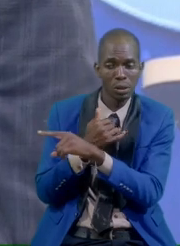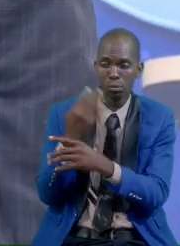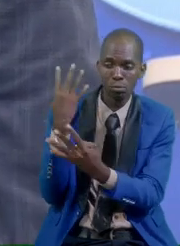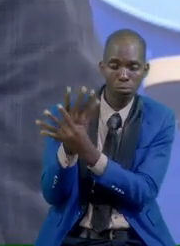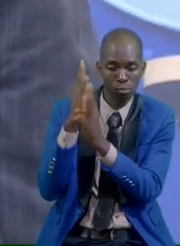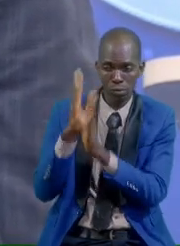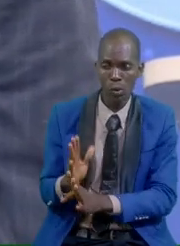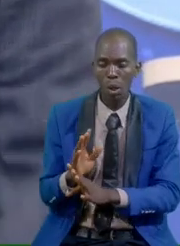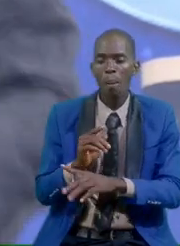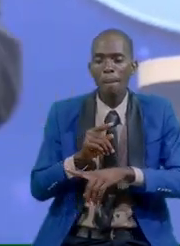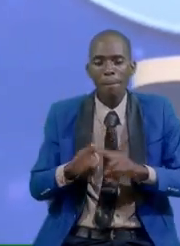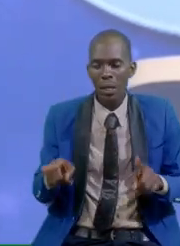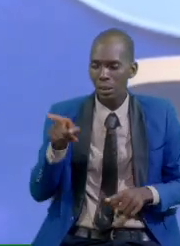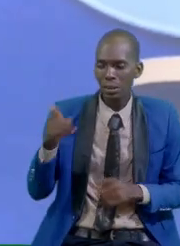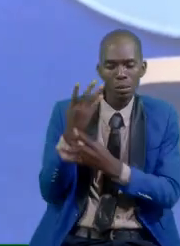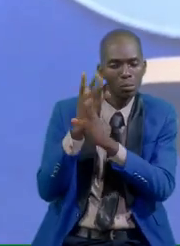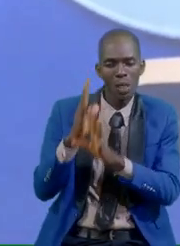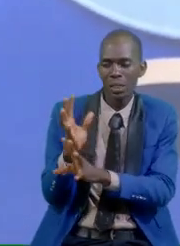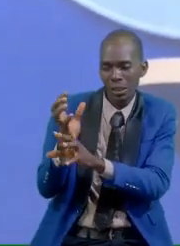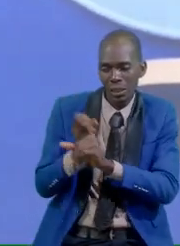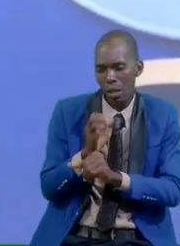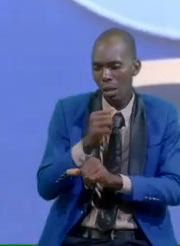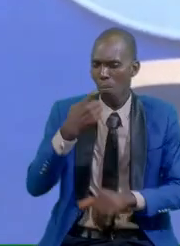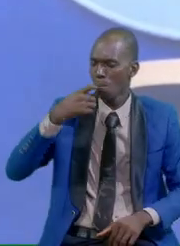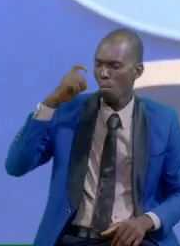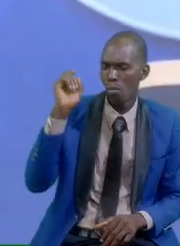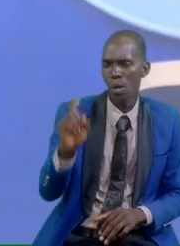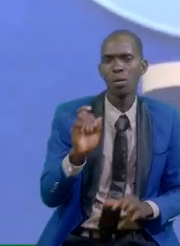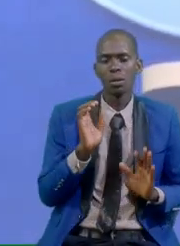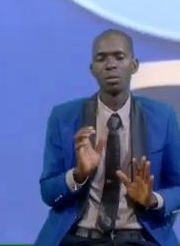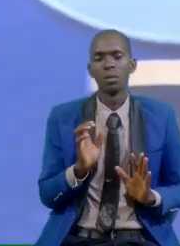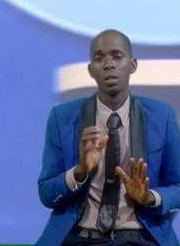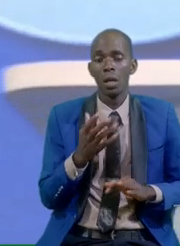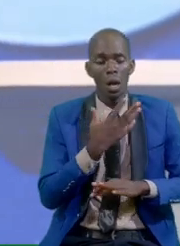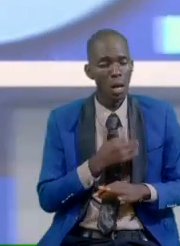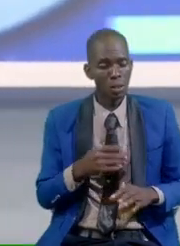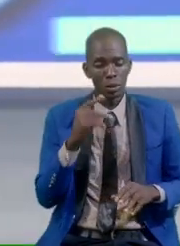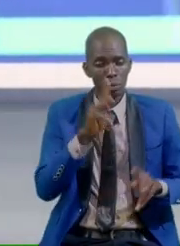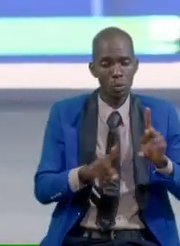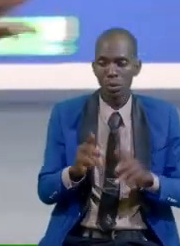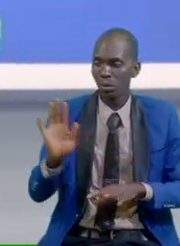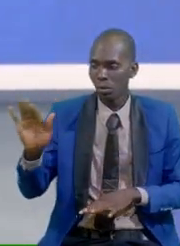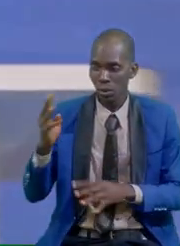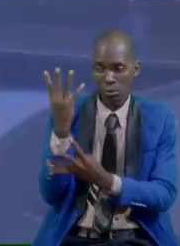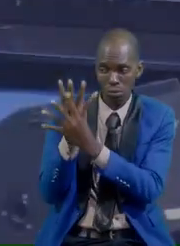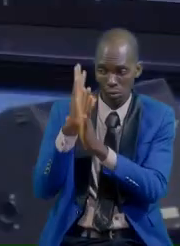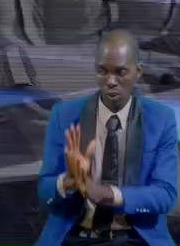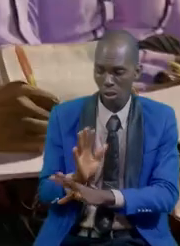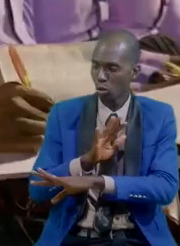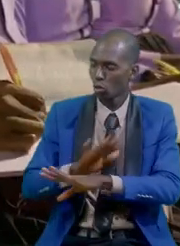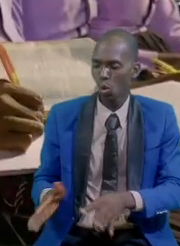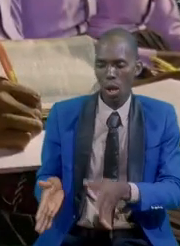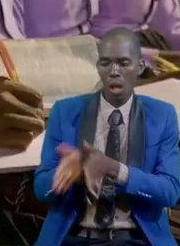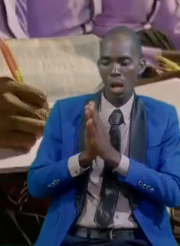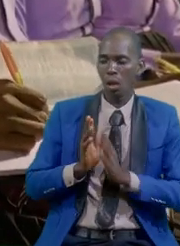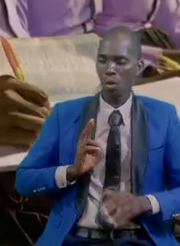charge, a command. They said, don't ask us what he did. Don't ask us why. All we want is